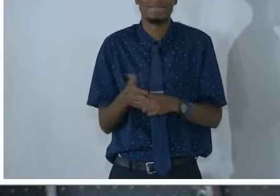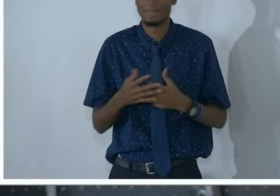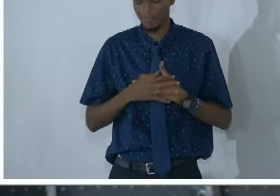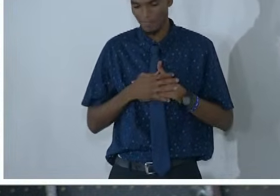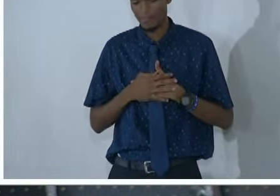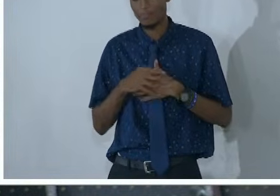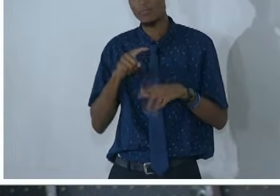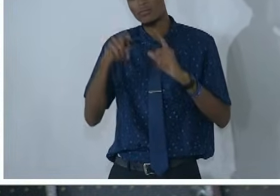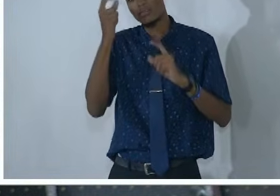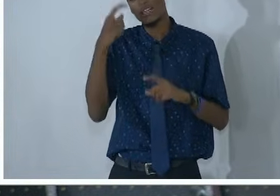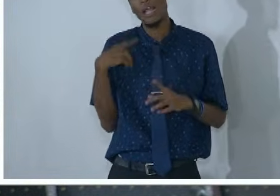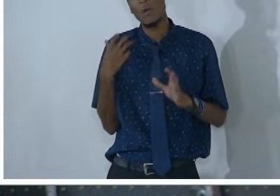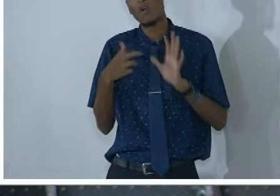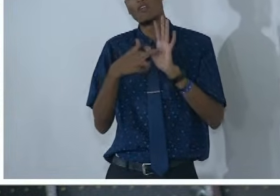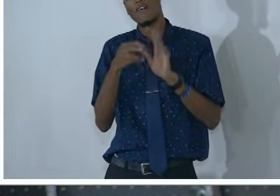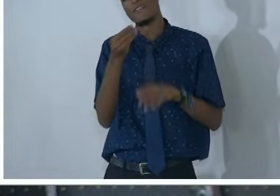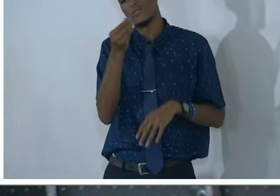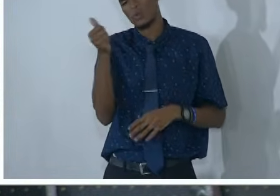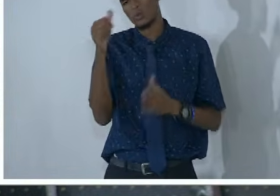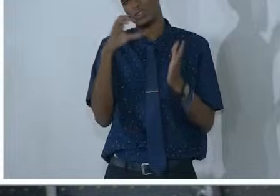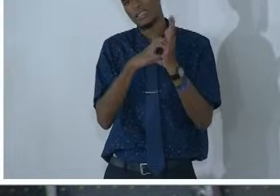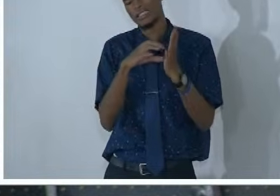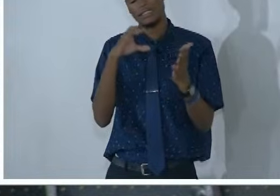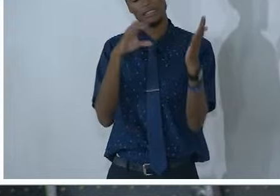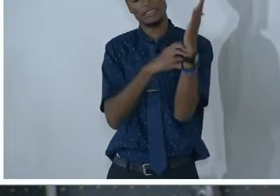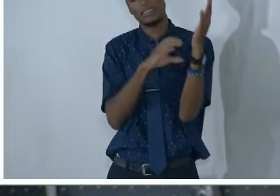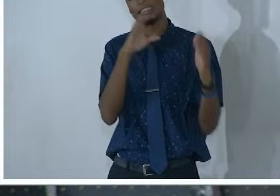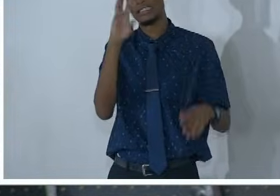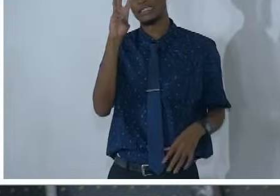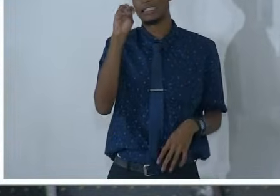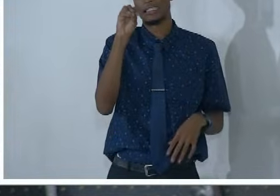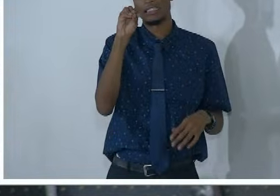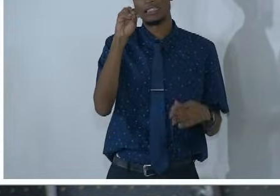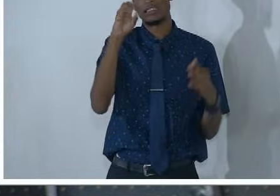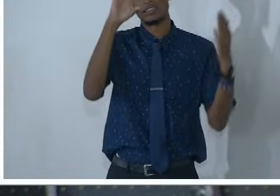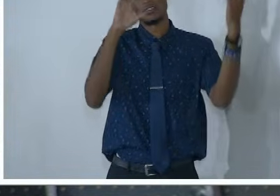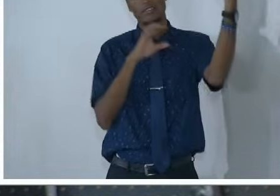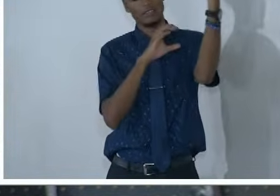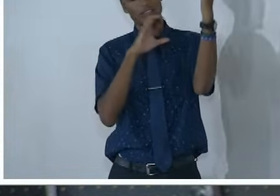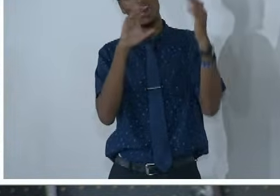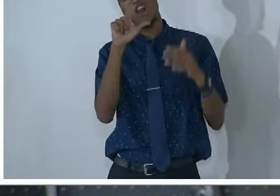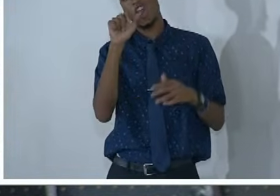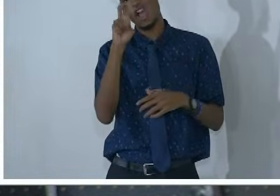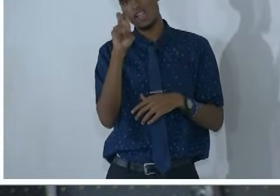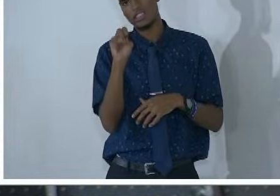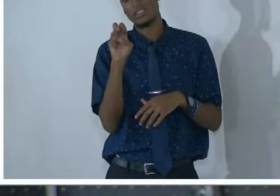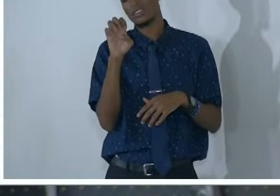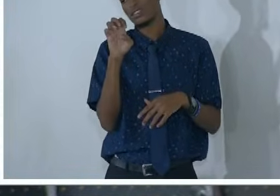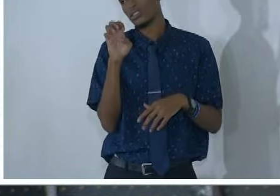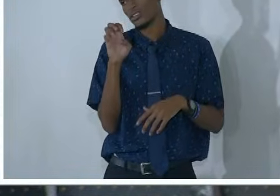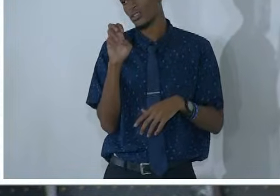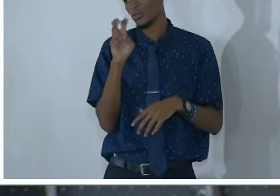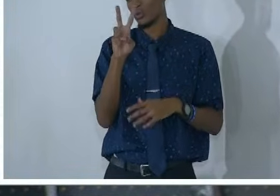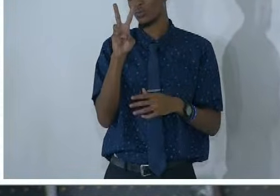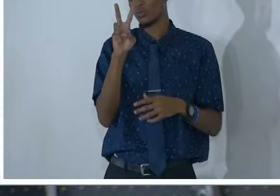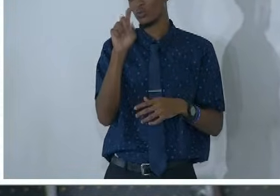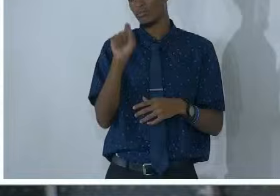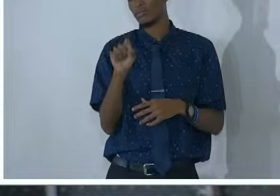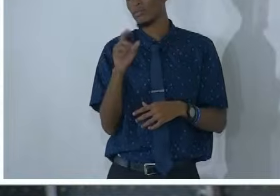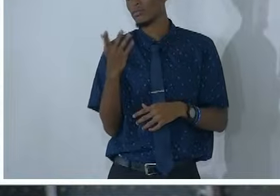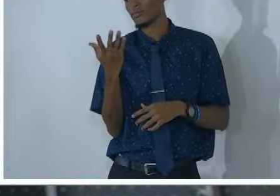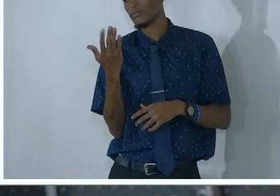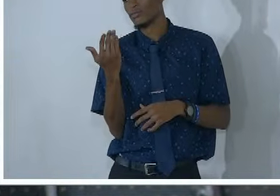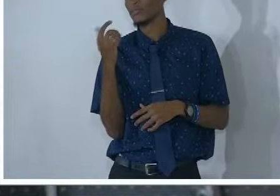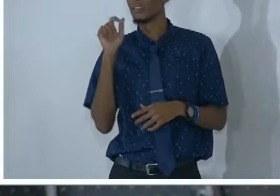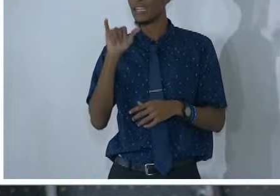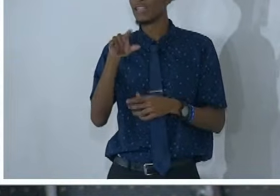few sections, Madam Speaker. Section 60, Clause 2 and Section 61(2) promotes intervention through